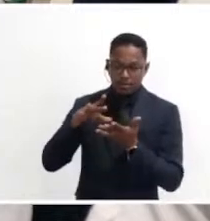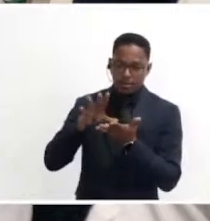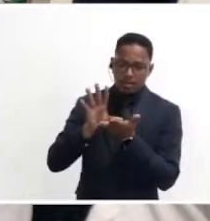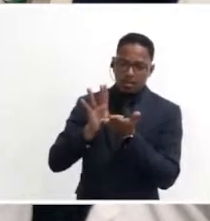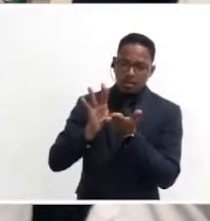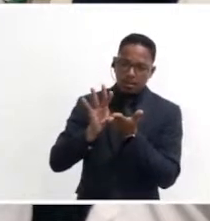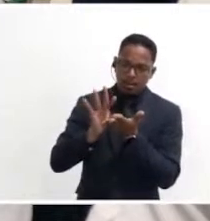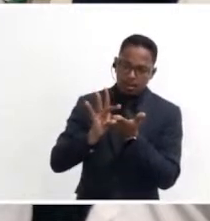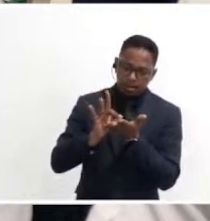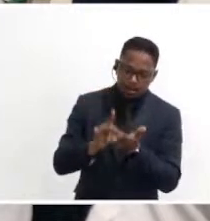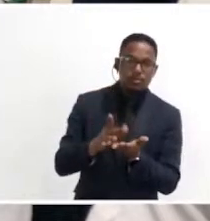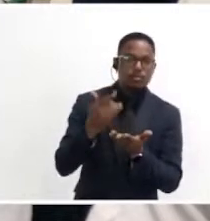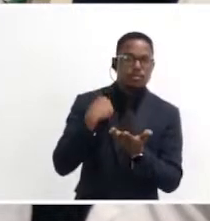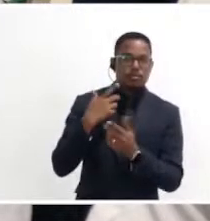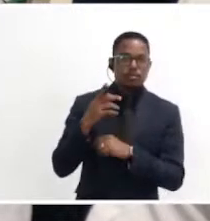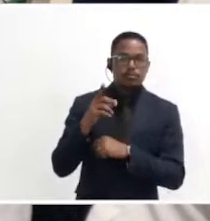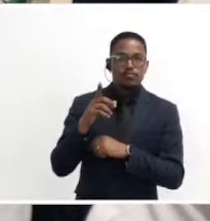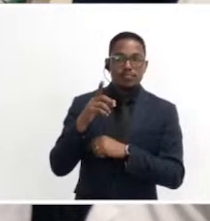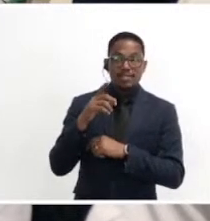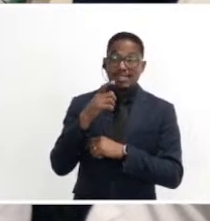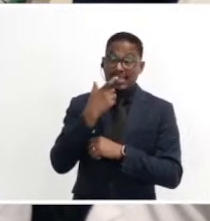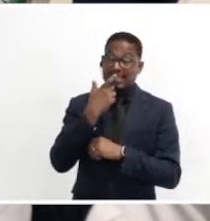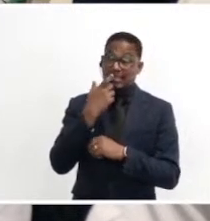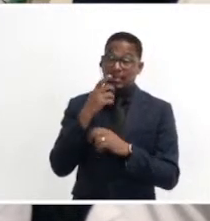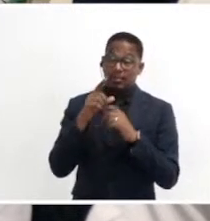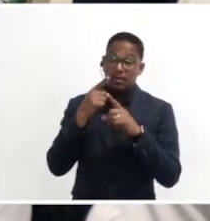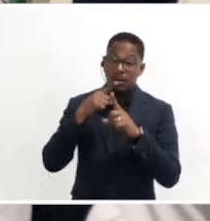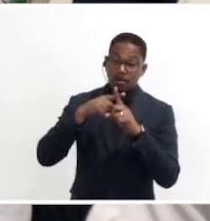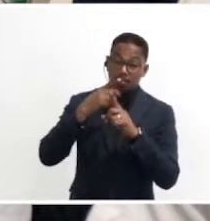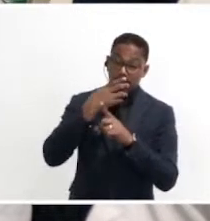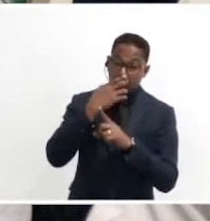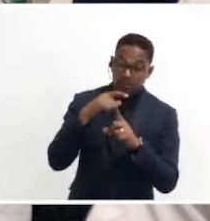our assembly processes when that change took place.